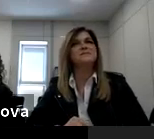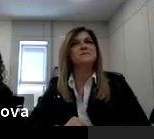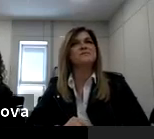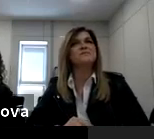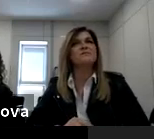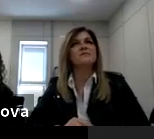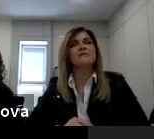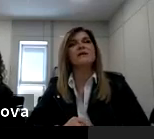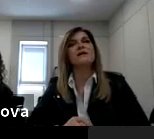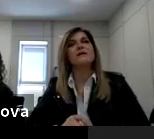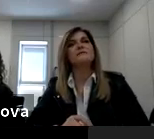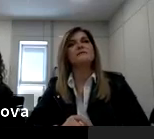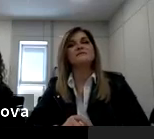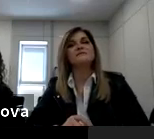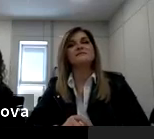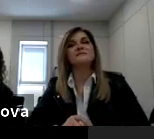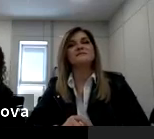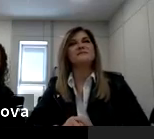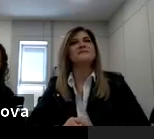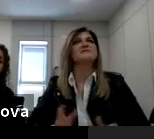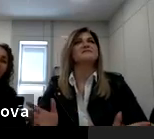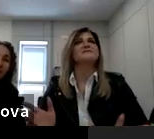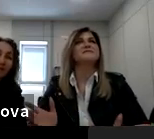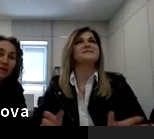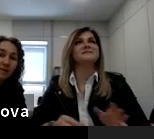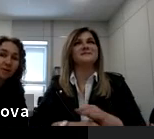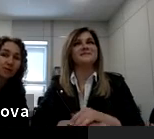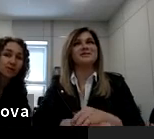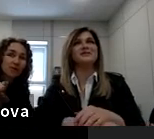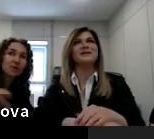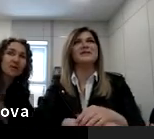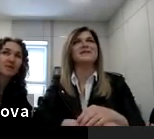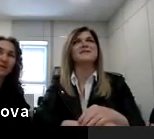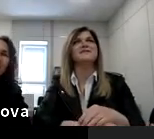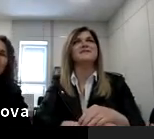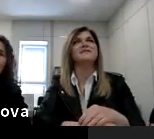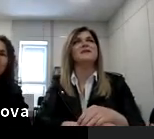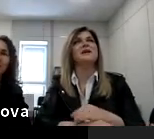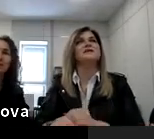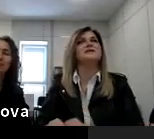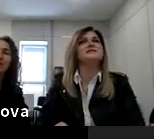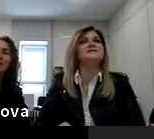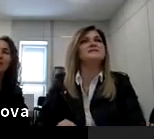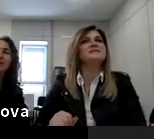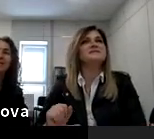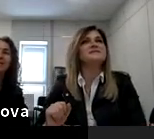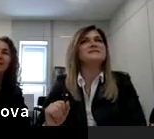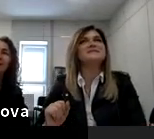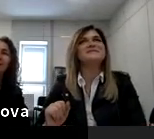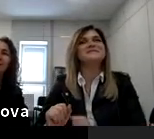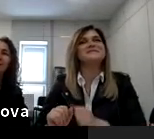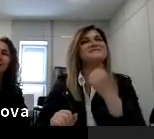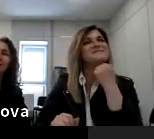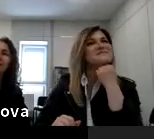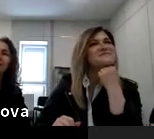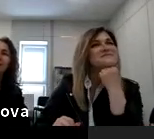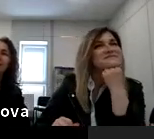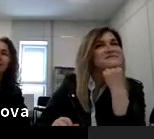earlier. Yes. Do you have any questions? So I think, no?